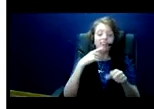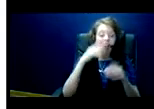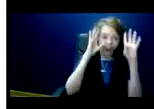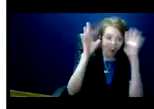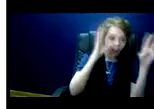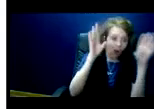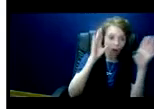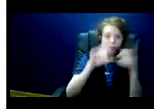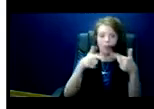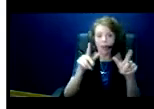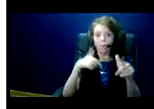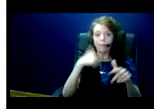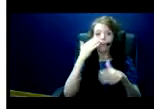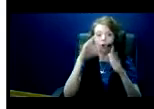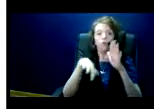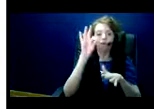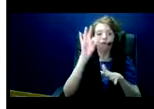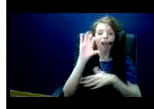to let me know that you found the chat